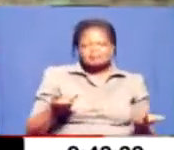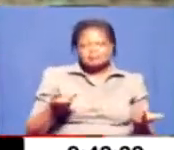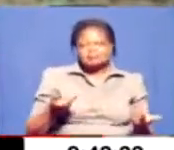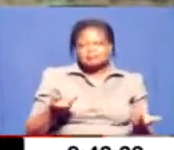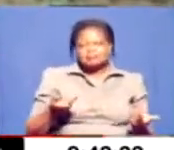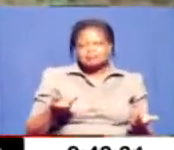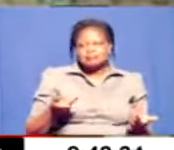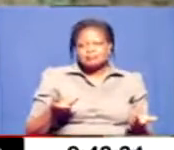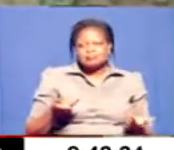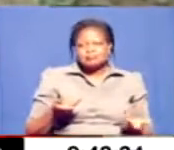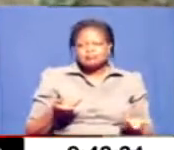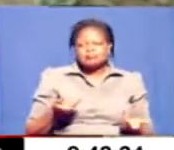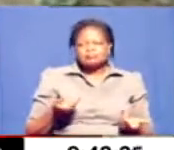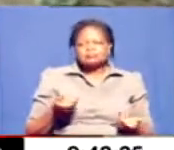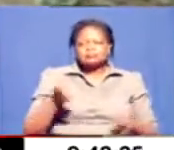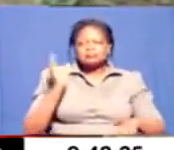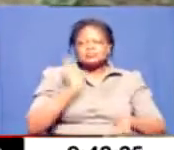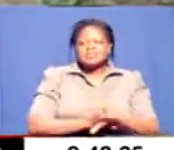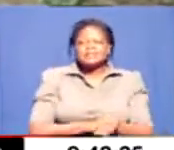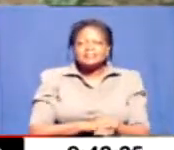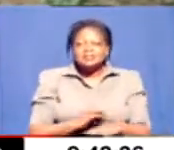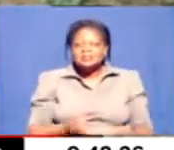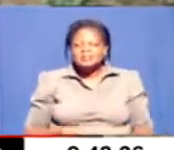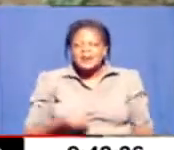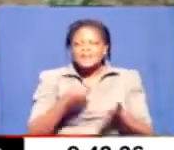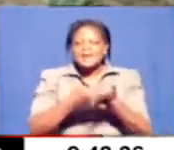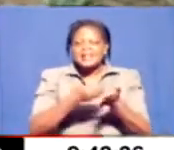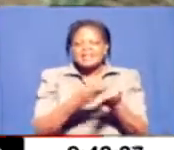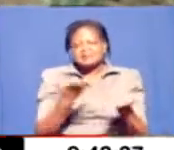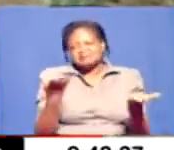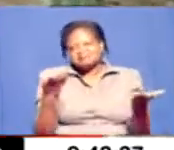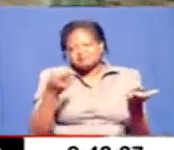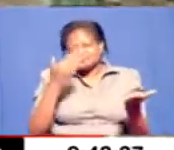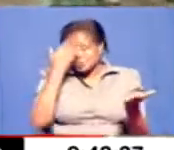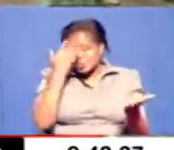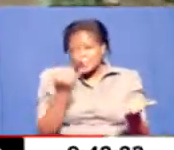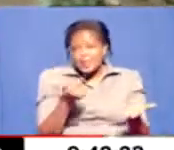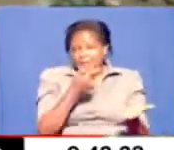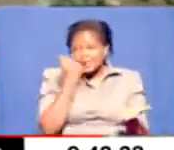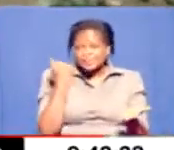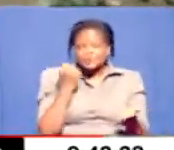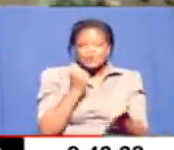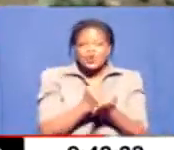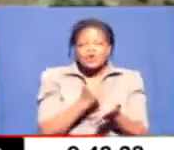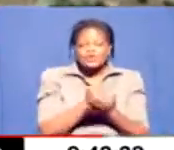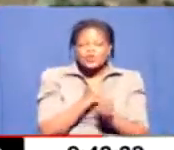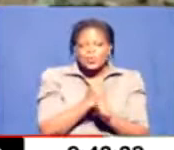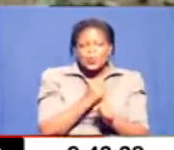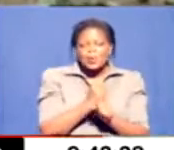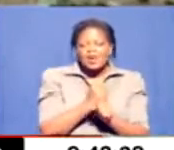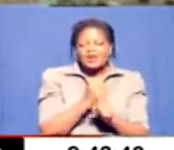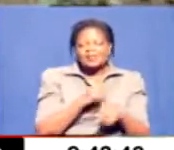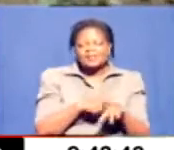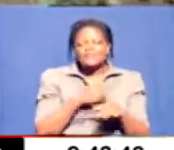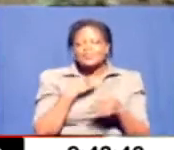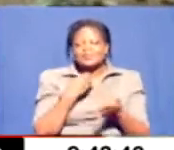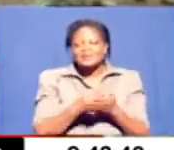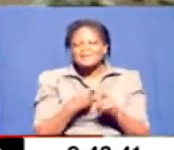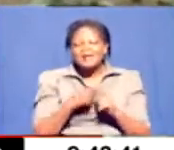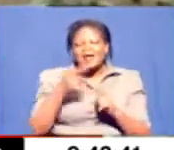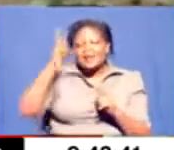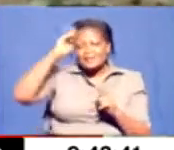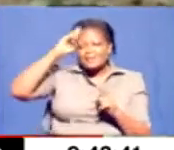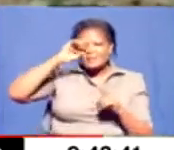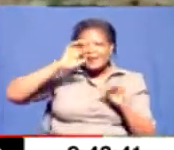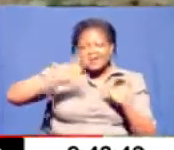zinaweza tu enable kupata pesa. Yeah, because at a office unafanya kazi ukitaka pesa. But remember,